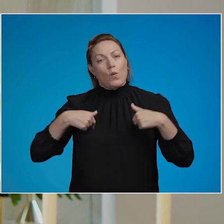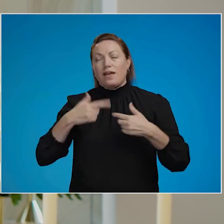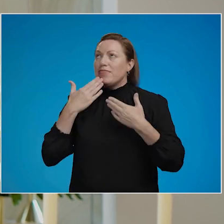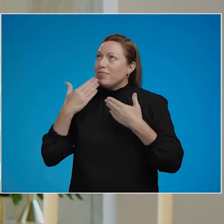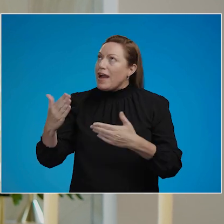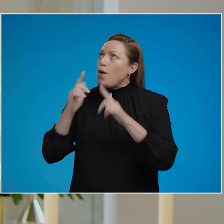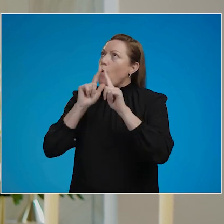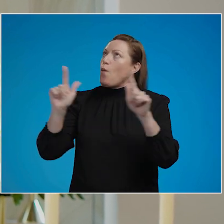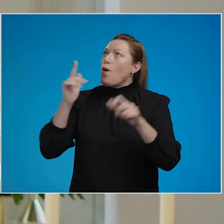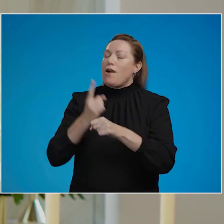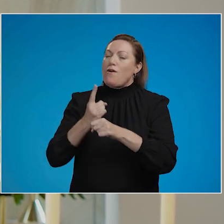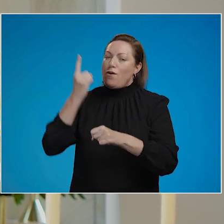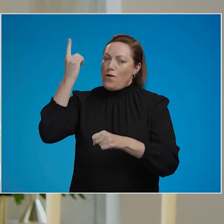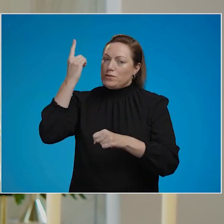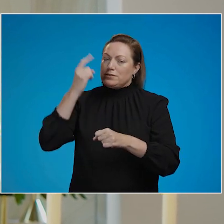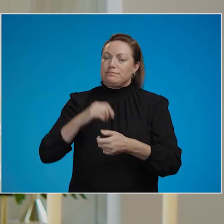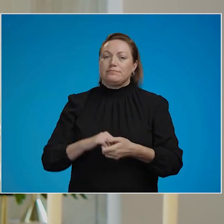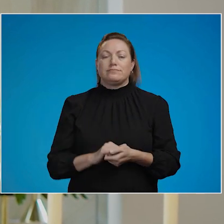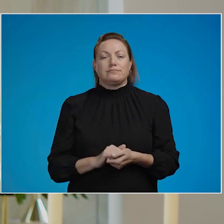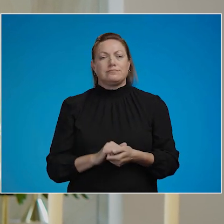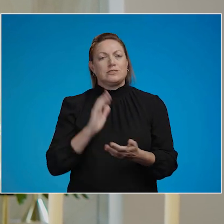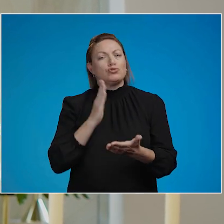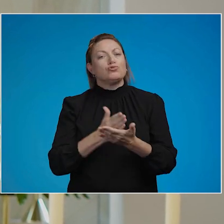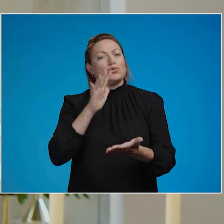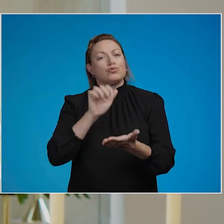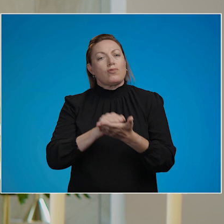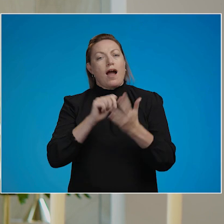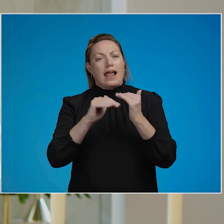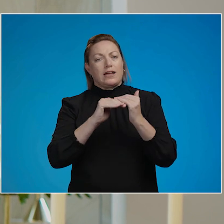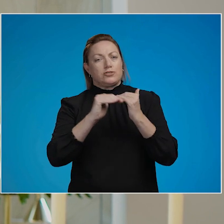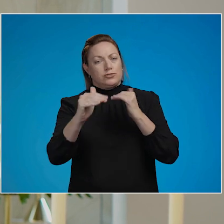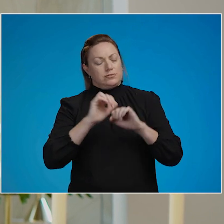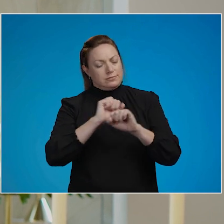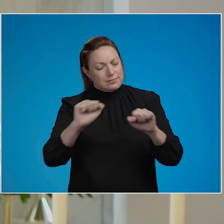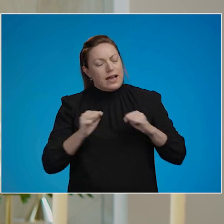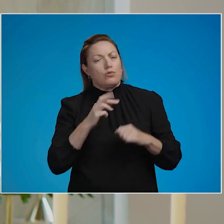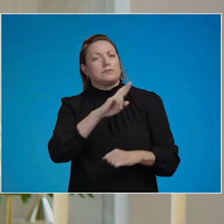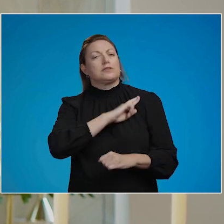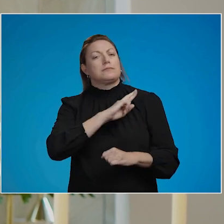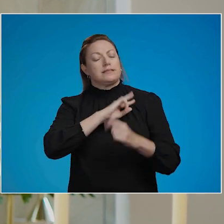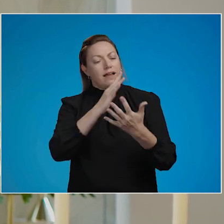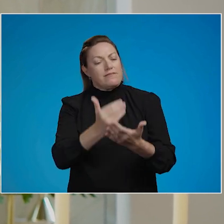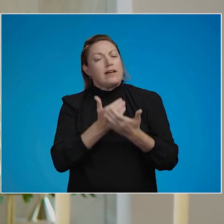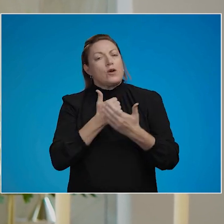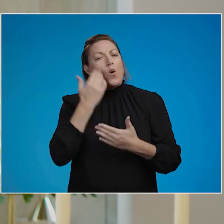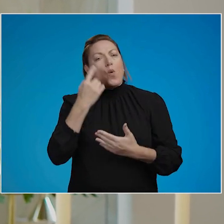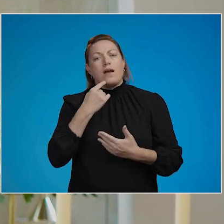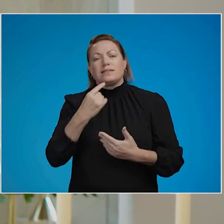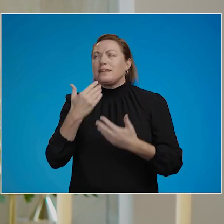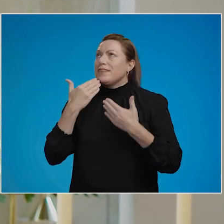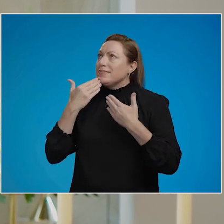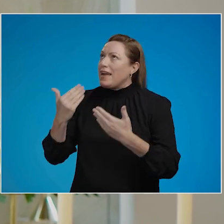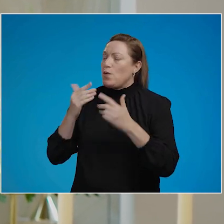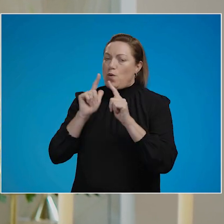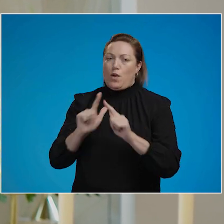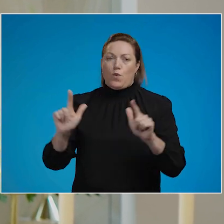Let us give thanks to the Lord our God. It is truly right and just, our duty and our salvation, at all times